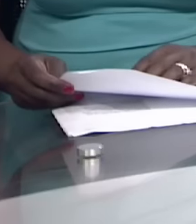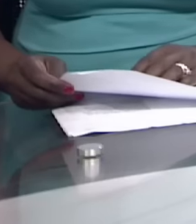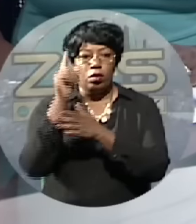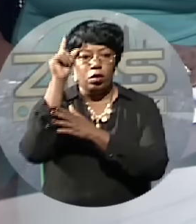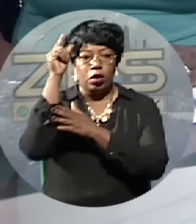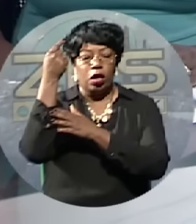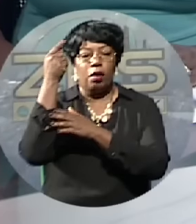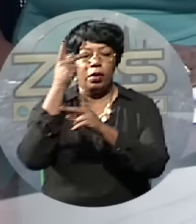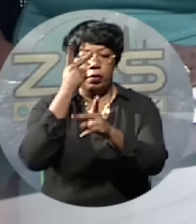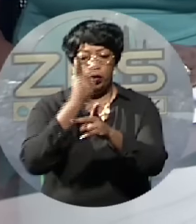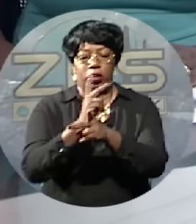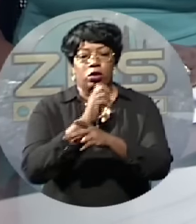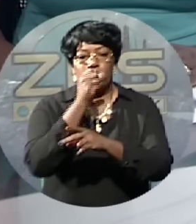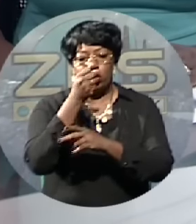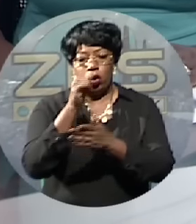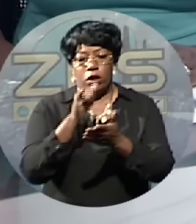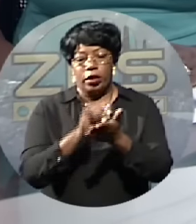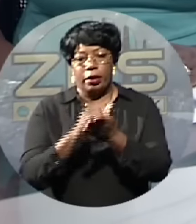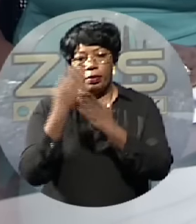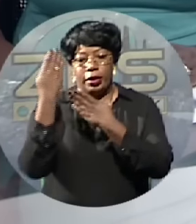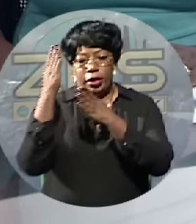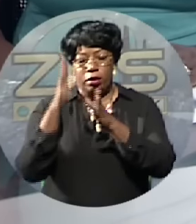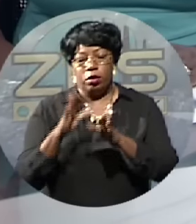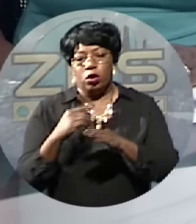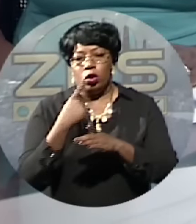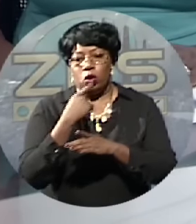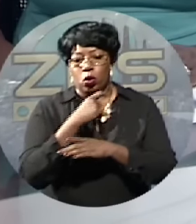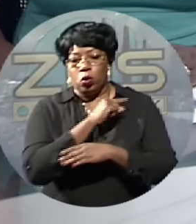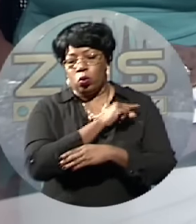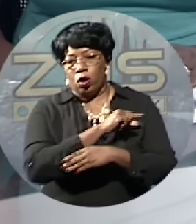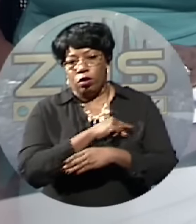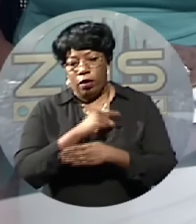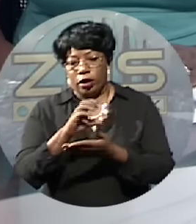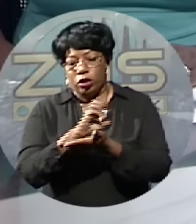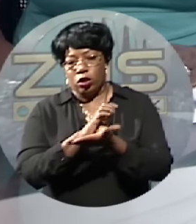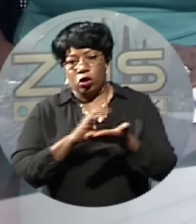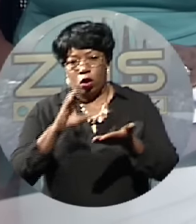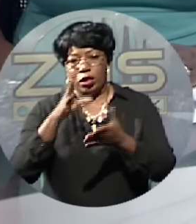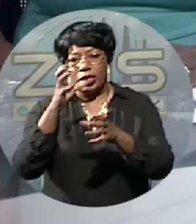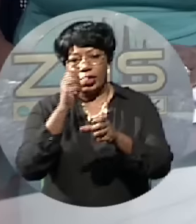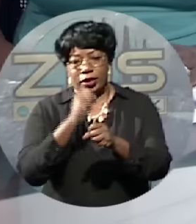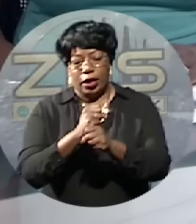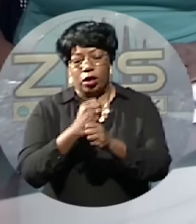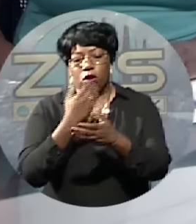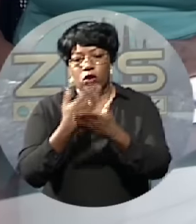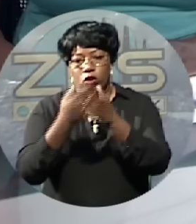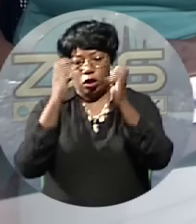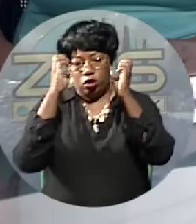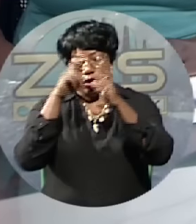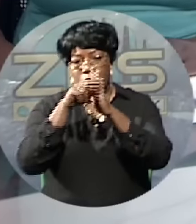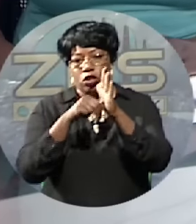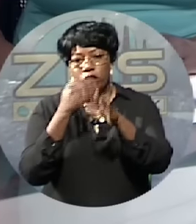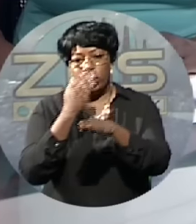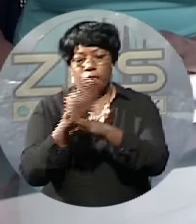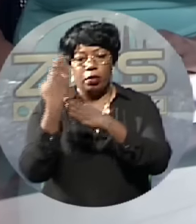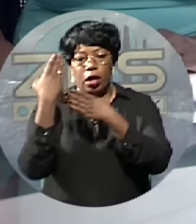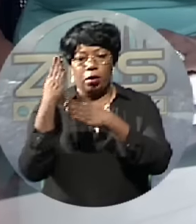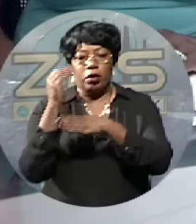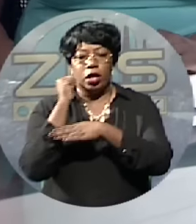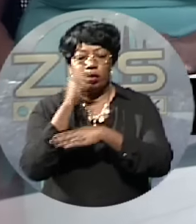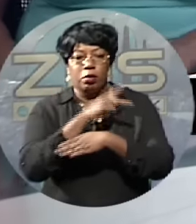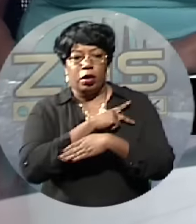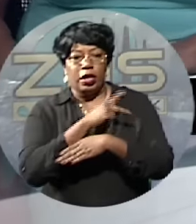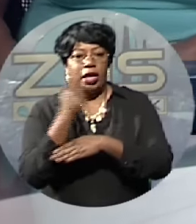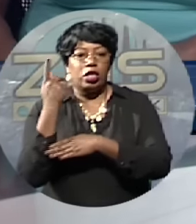The government pledging to ensure Bahamians who qualify for college can afford to get an education. Good evening, Bahamas. I'm Altavis Munnings. I'm